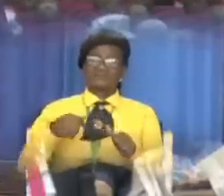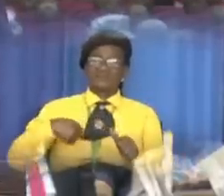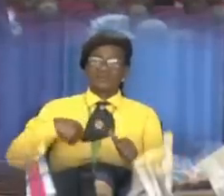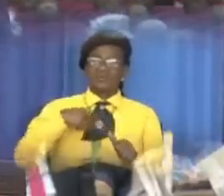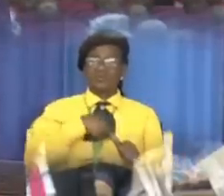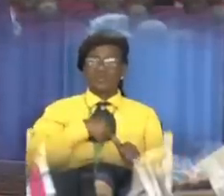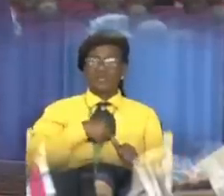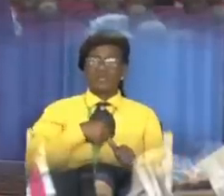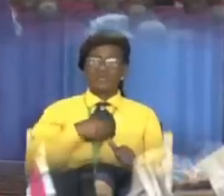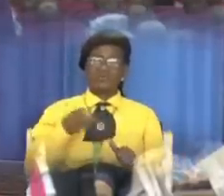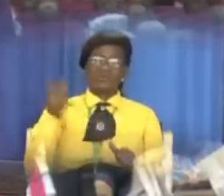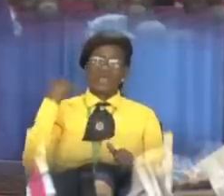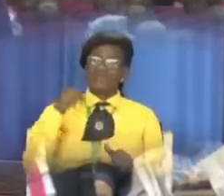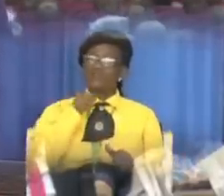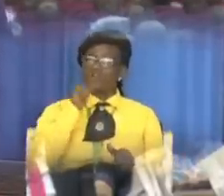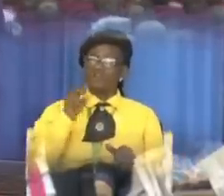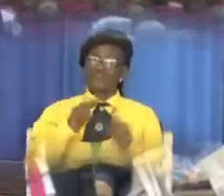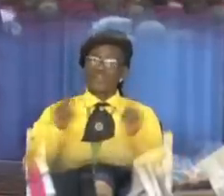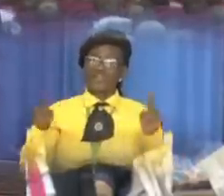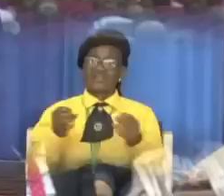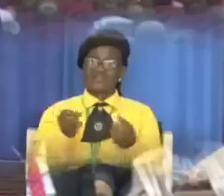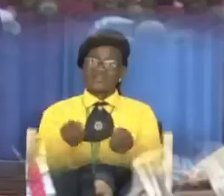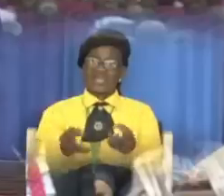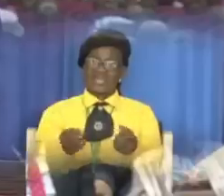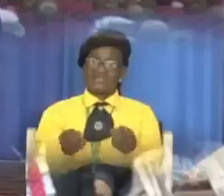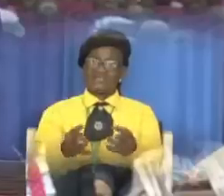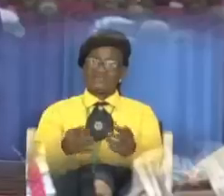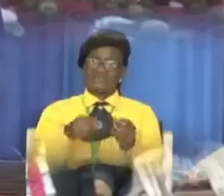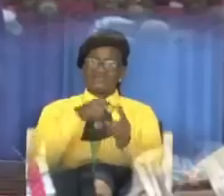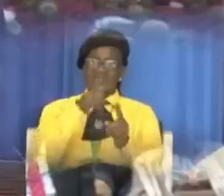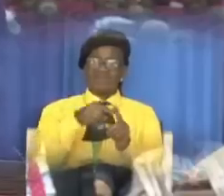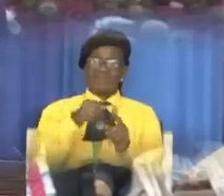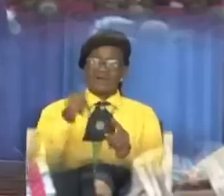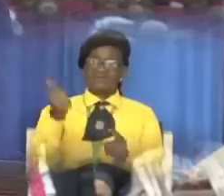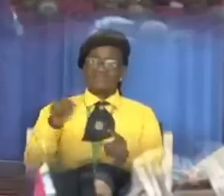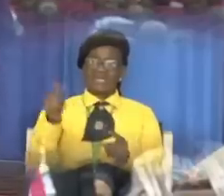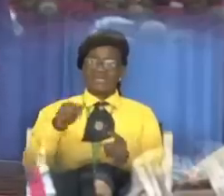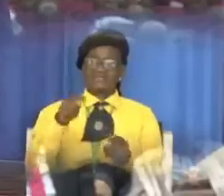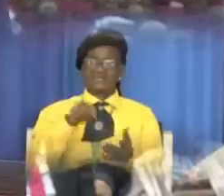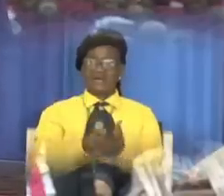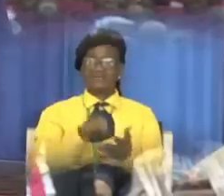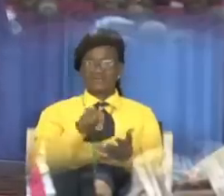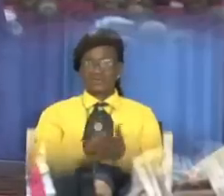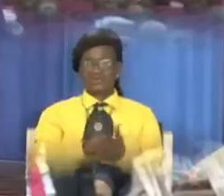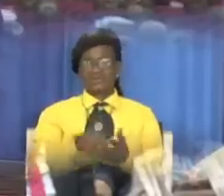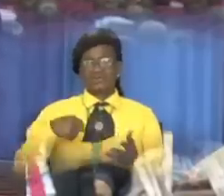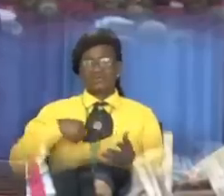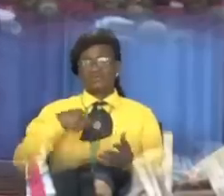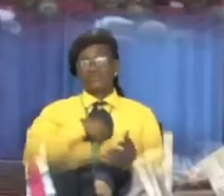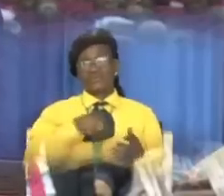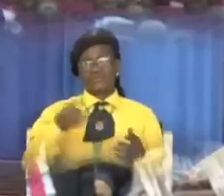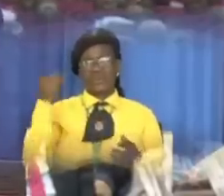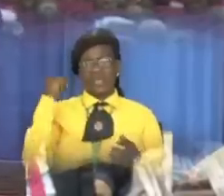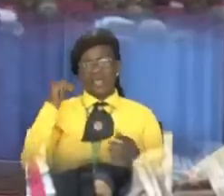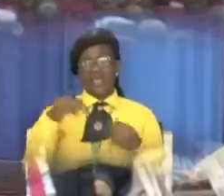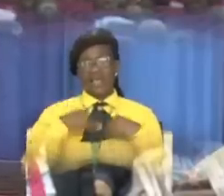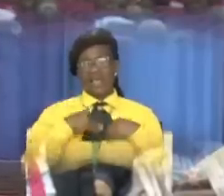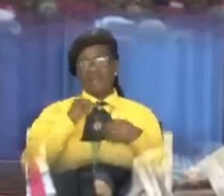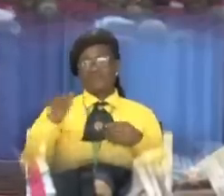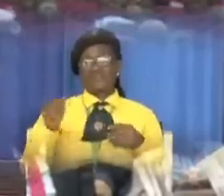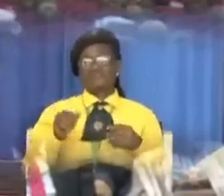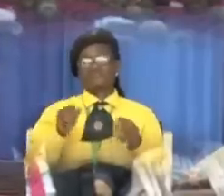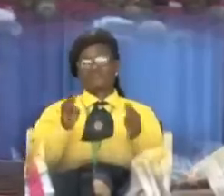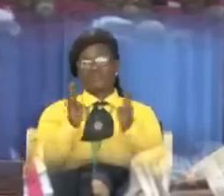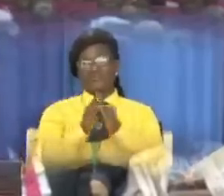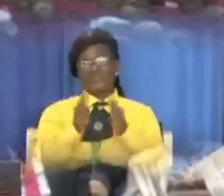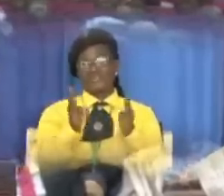we were not very many then, maybe about 10,000 or so. We were having the convention. Everything was going